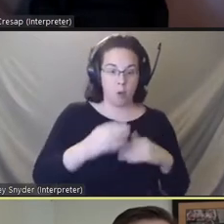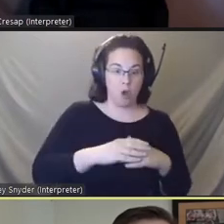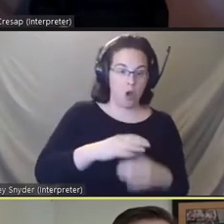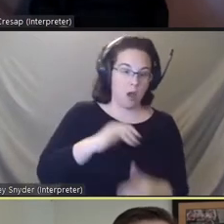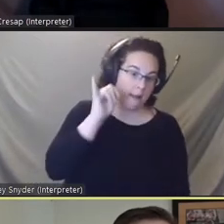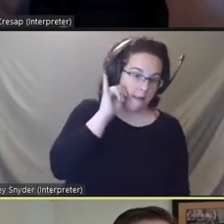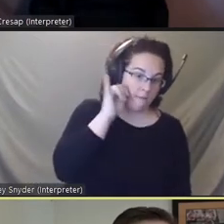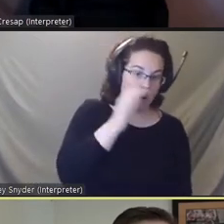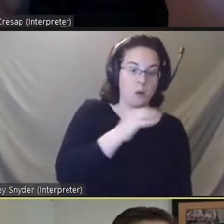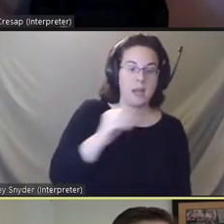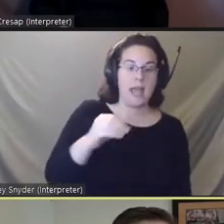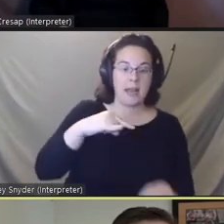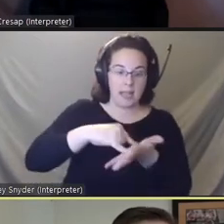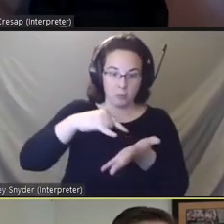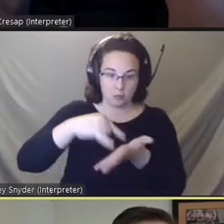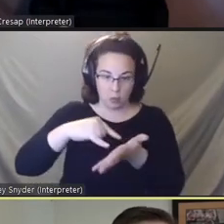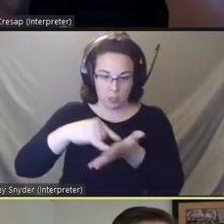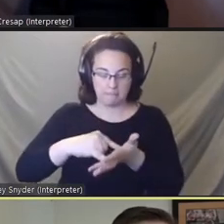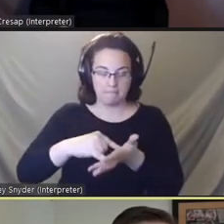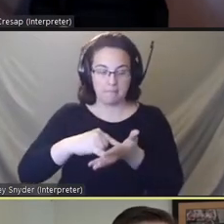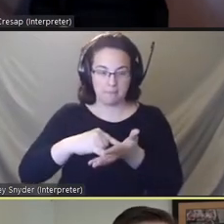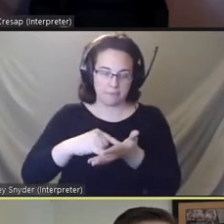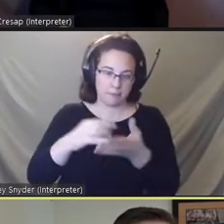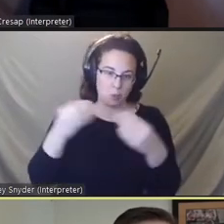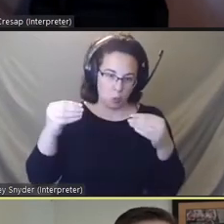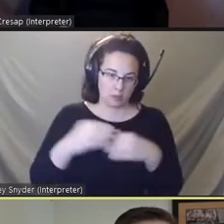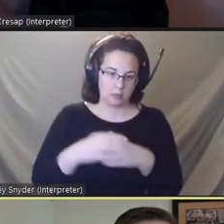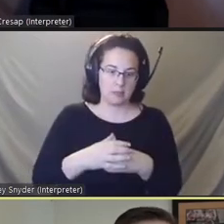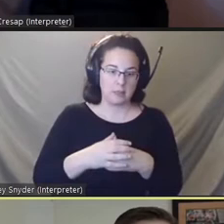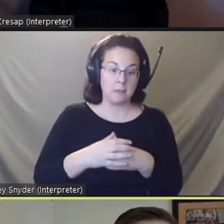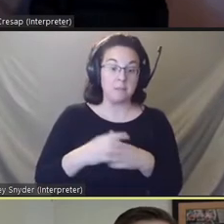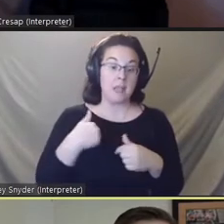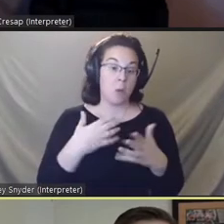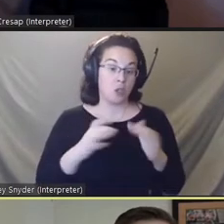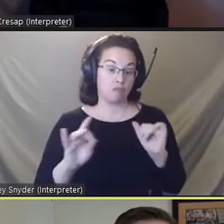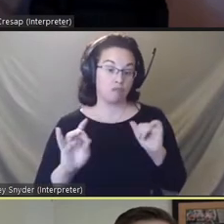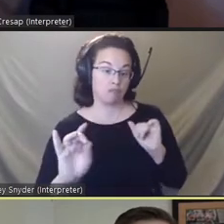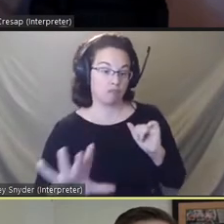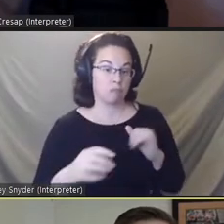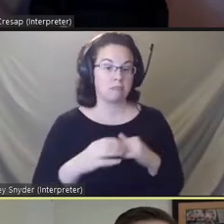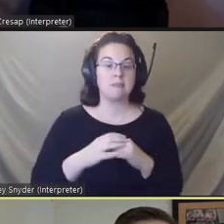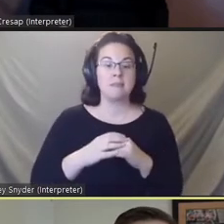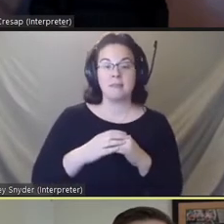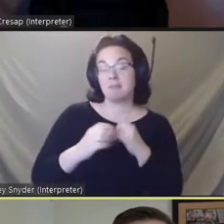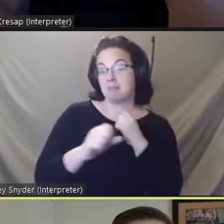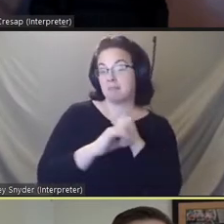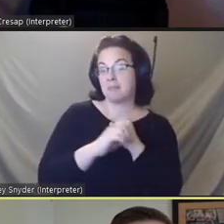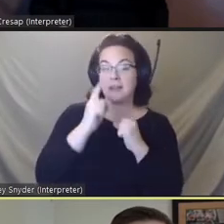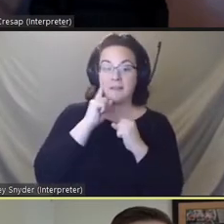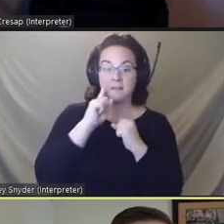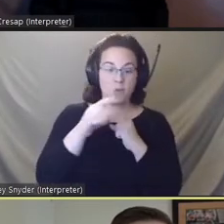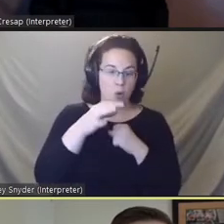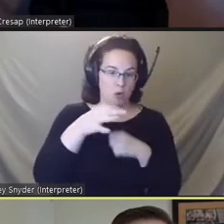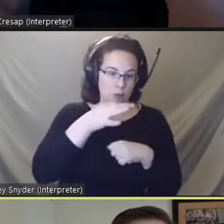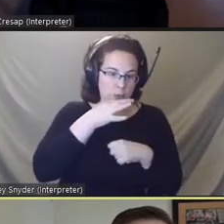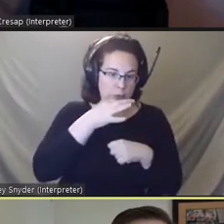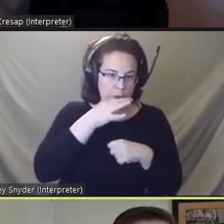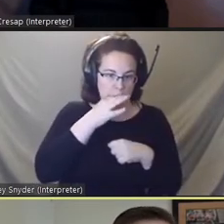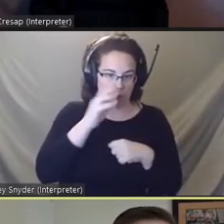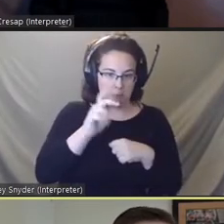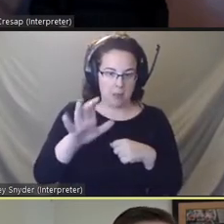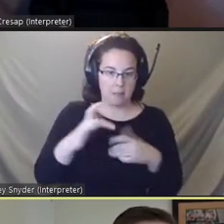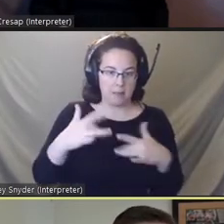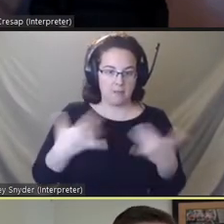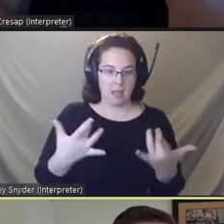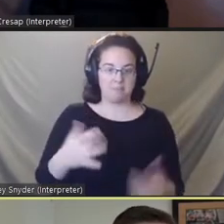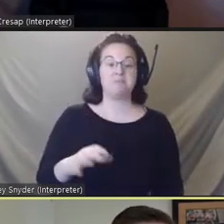stores. And I just wanted to also slip in a quick plug for an upcoming public event. On October 8th at